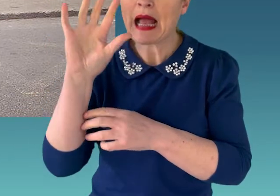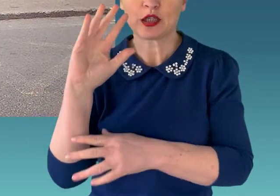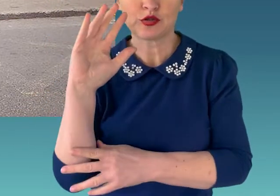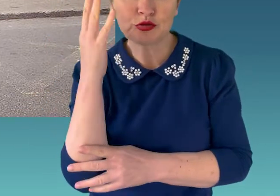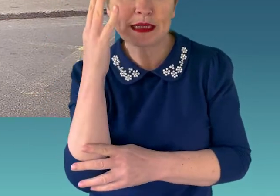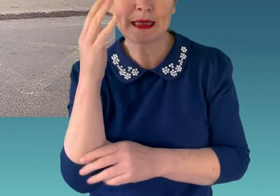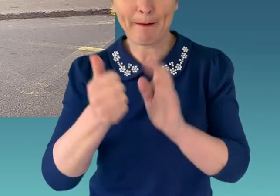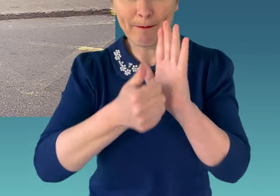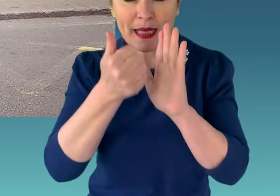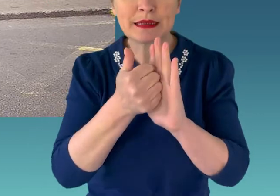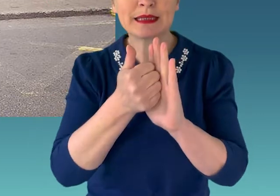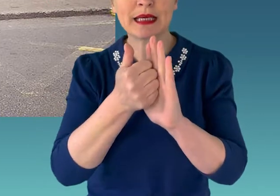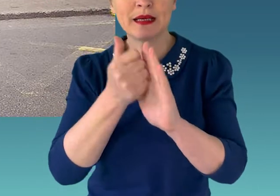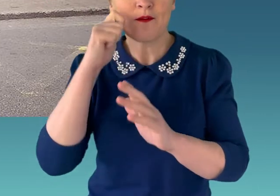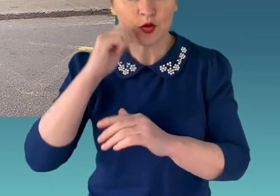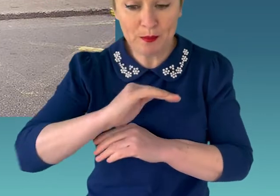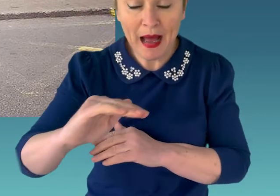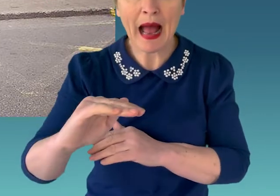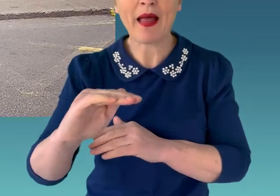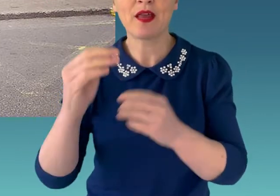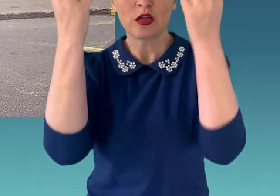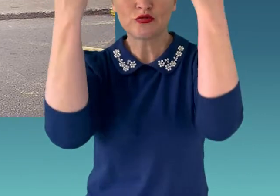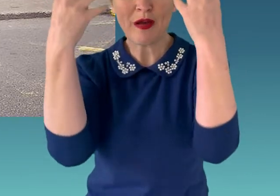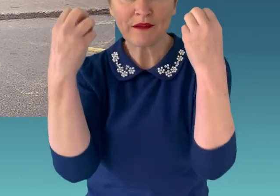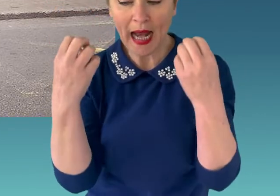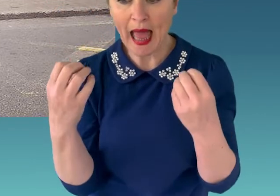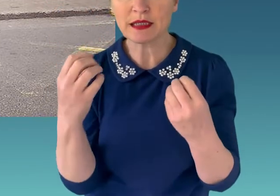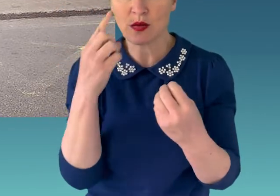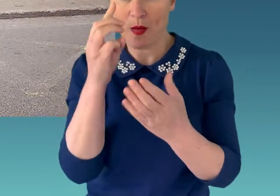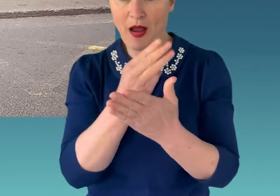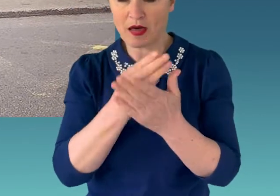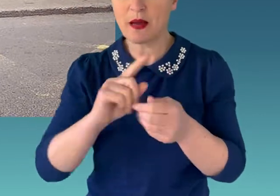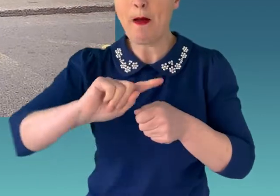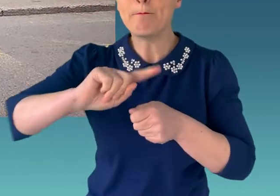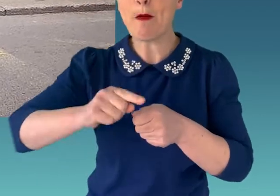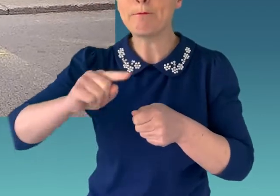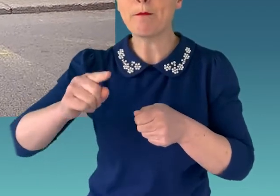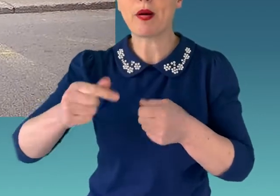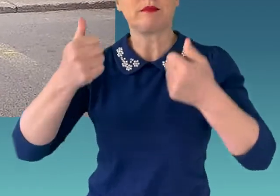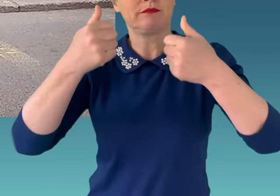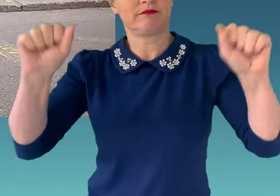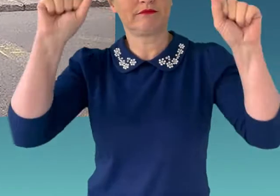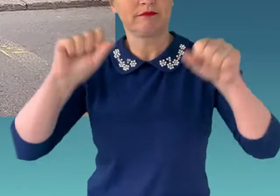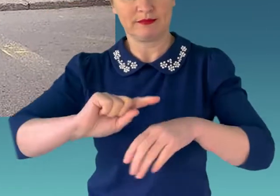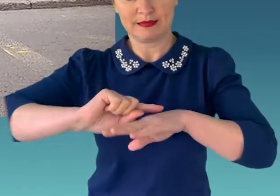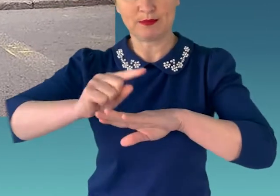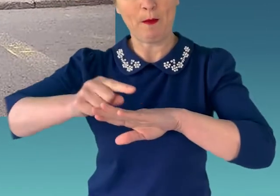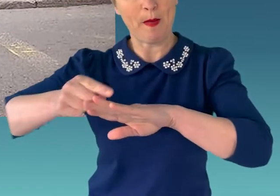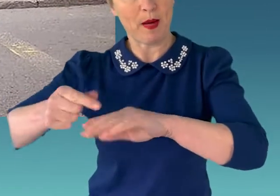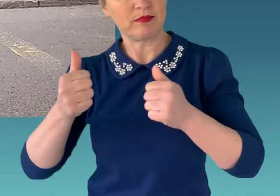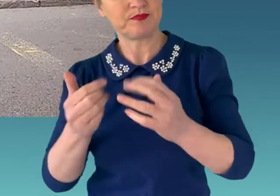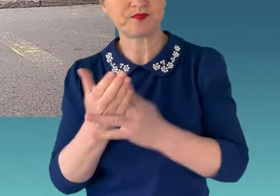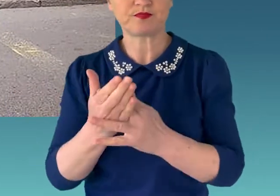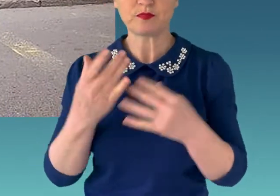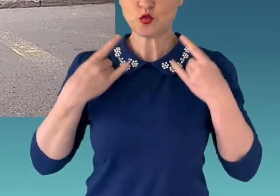the traffic lights. And if I closely look at this one small section, there are bumps. So these are the tactile pavement. And as a human, I